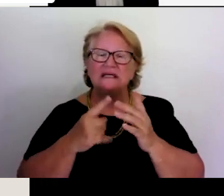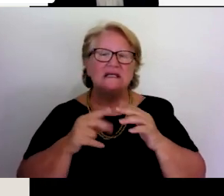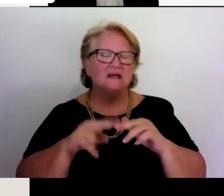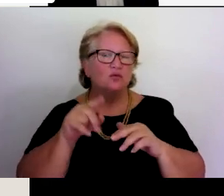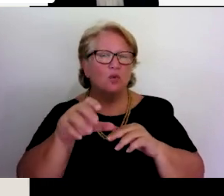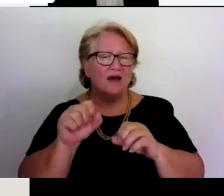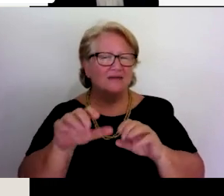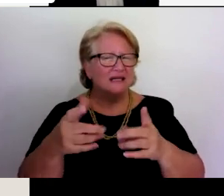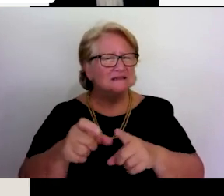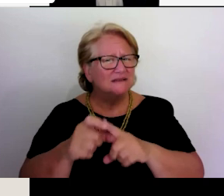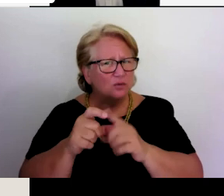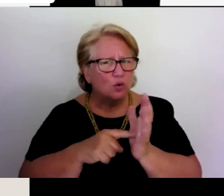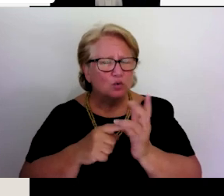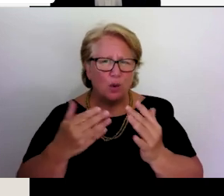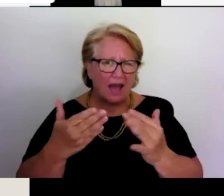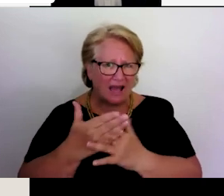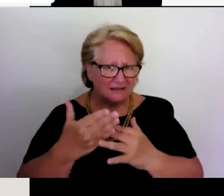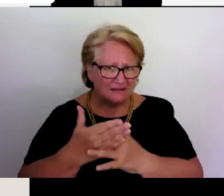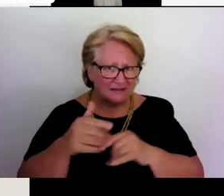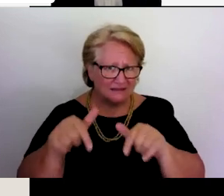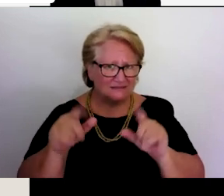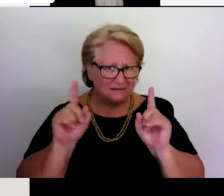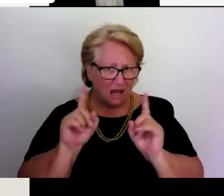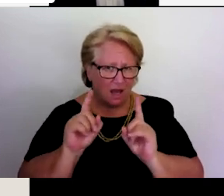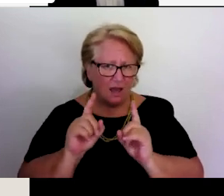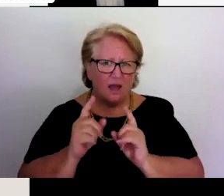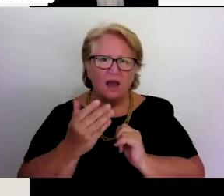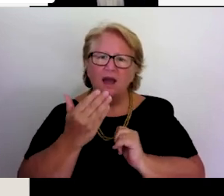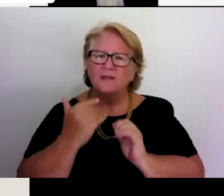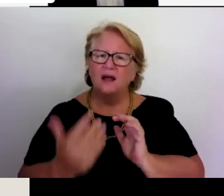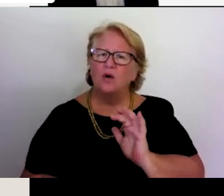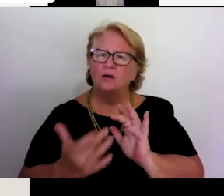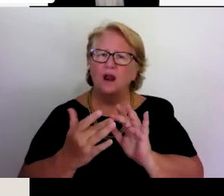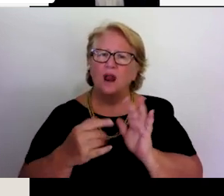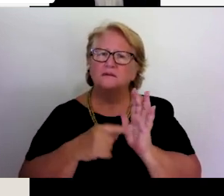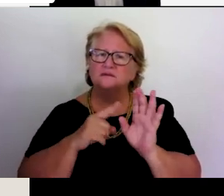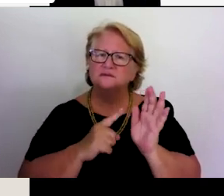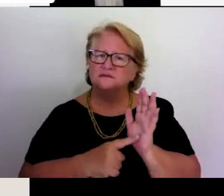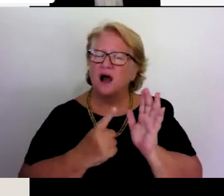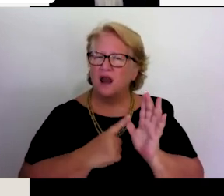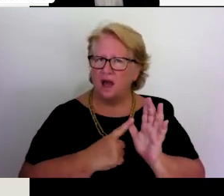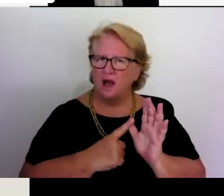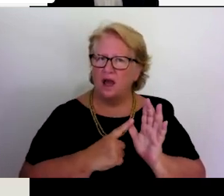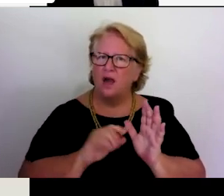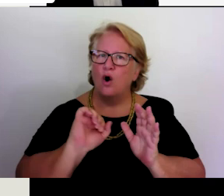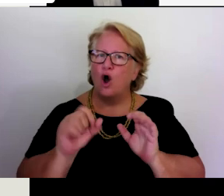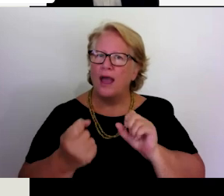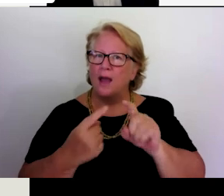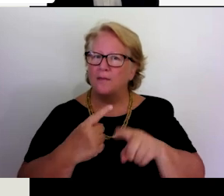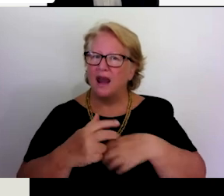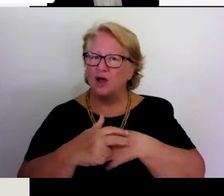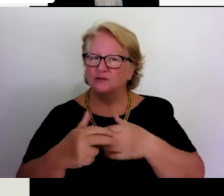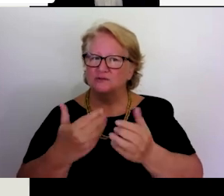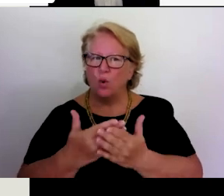difficulty accessing today's webinar, please do reach out to Tyler. Her email address is on